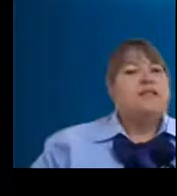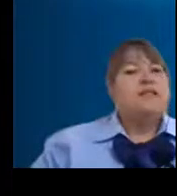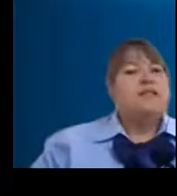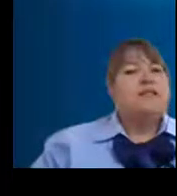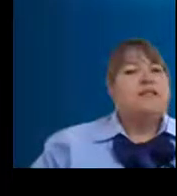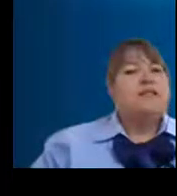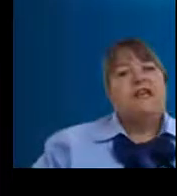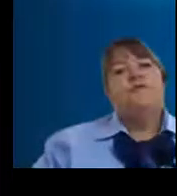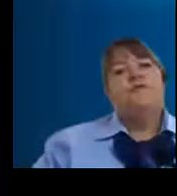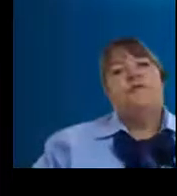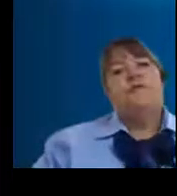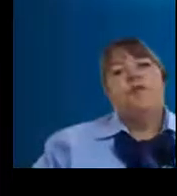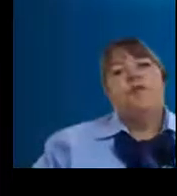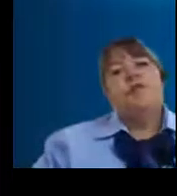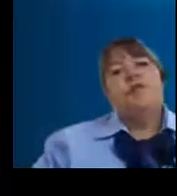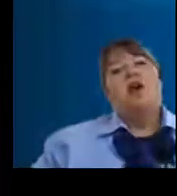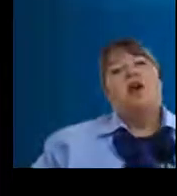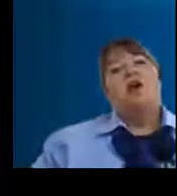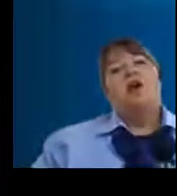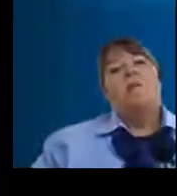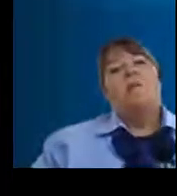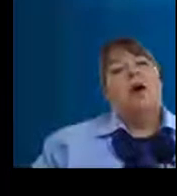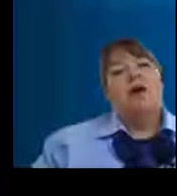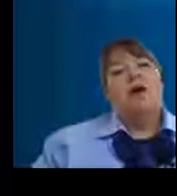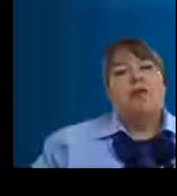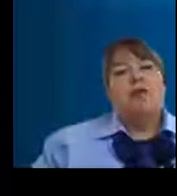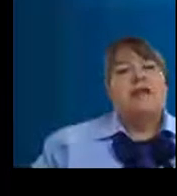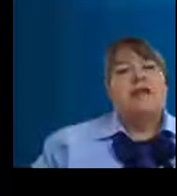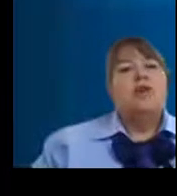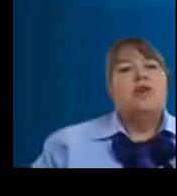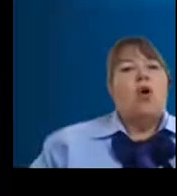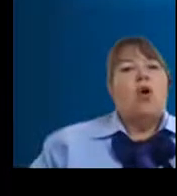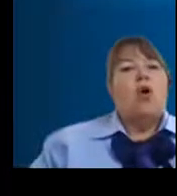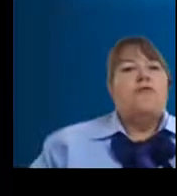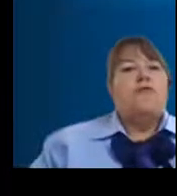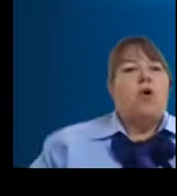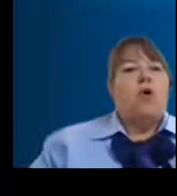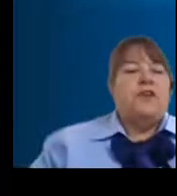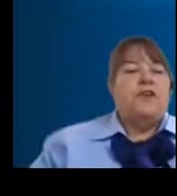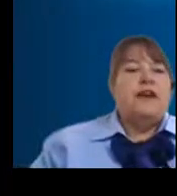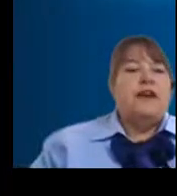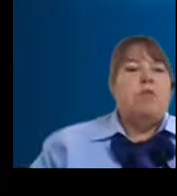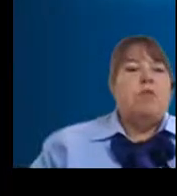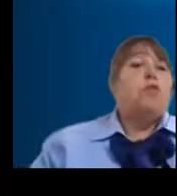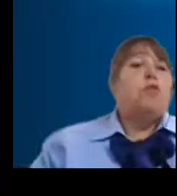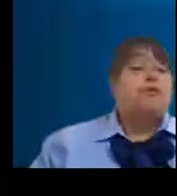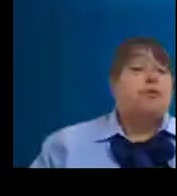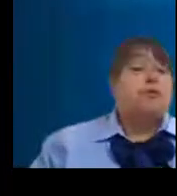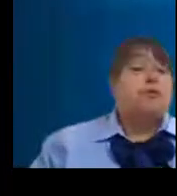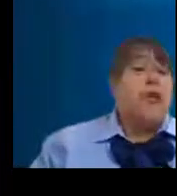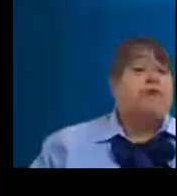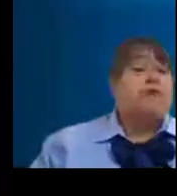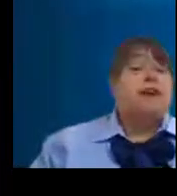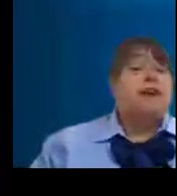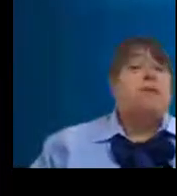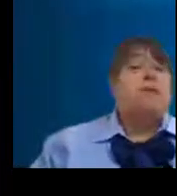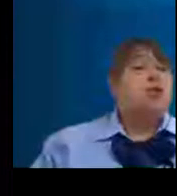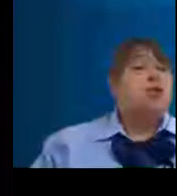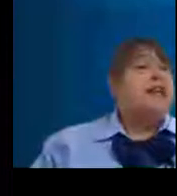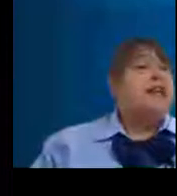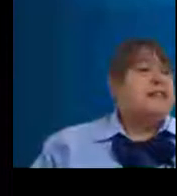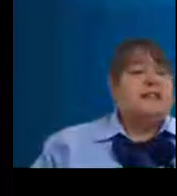28%. That means for the first 100 Rand of income, or for the first rand